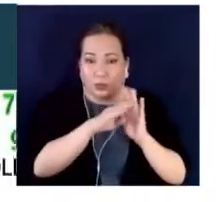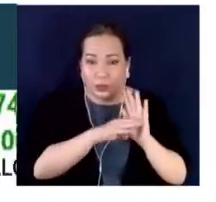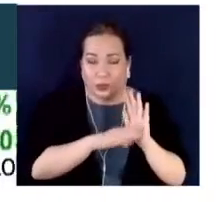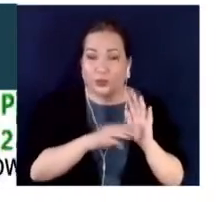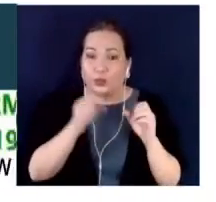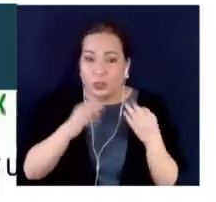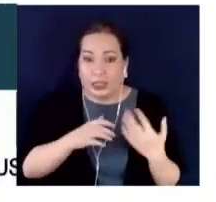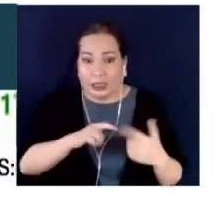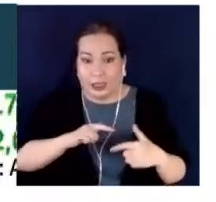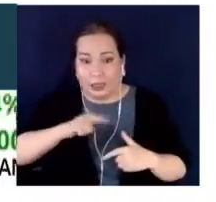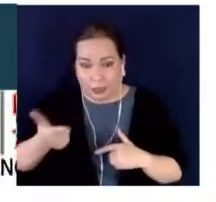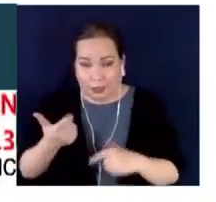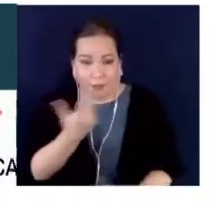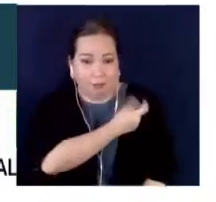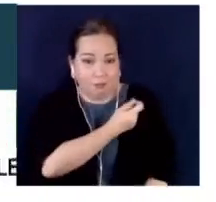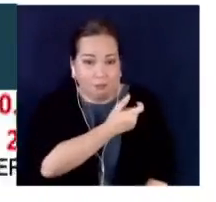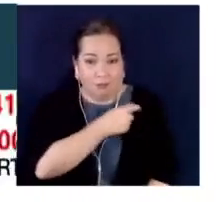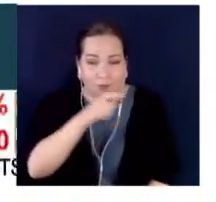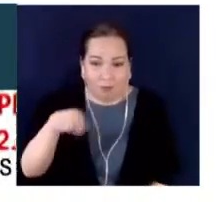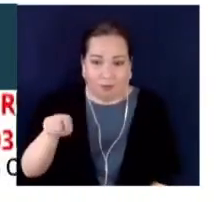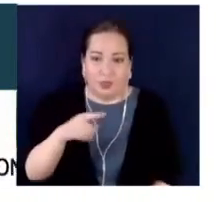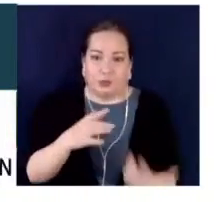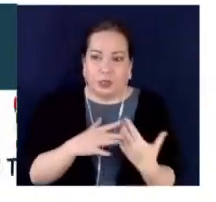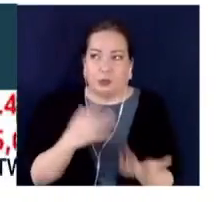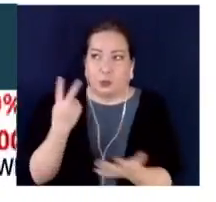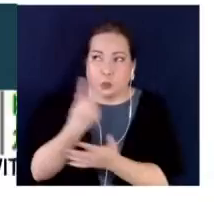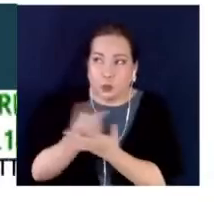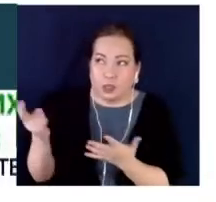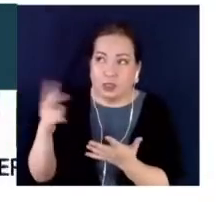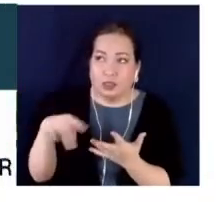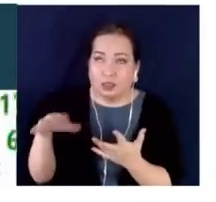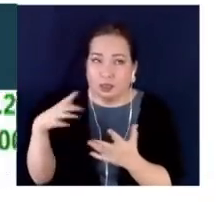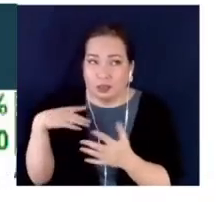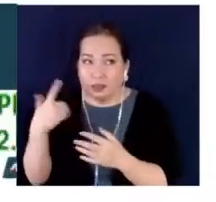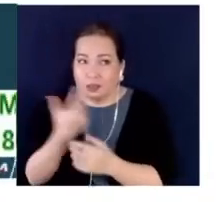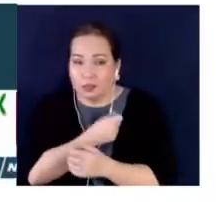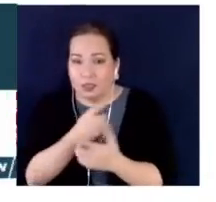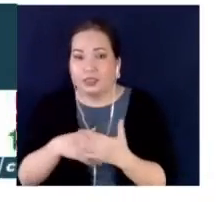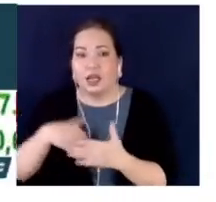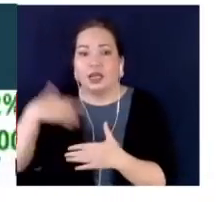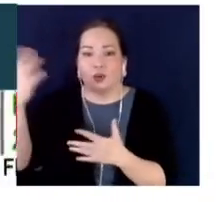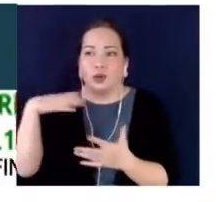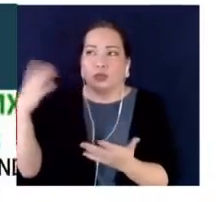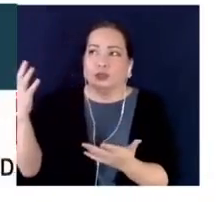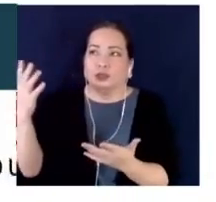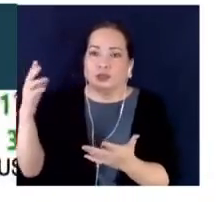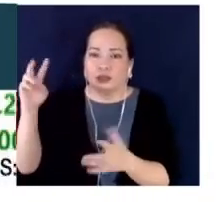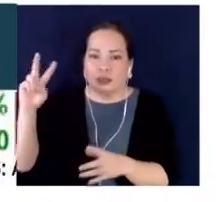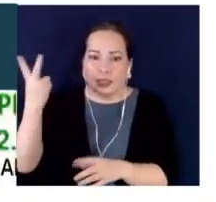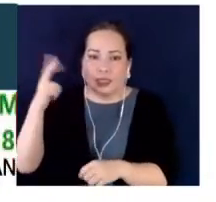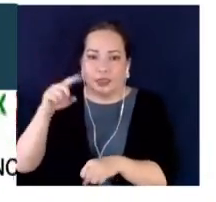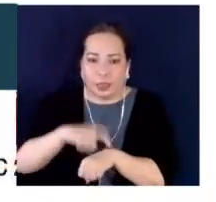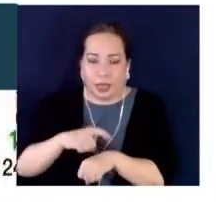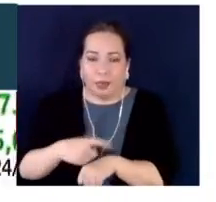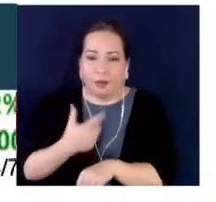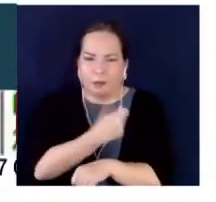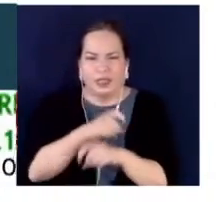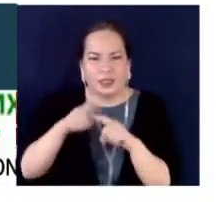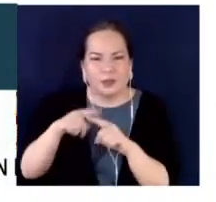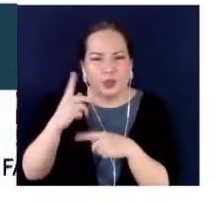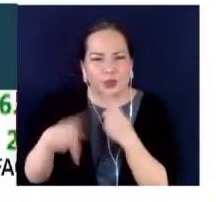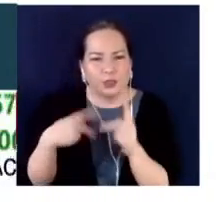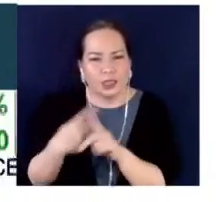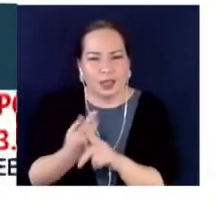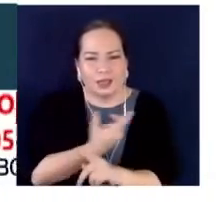vaccinate them, it will take another 2 weeks. And then for the second dose, will take. It depends on the vaccine. And